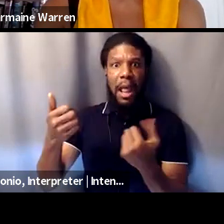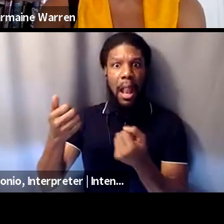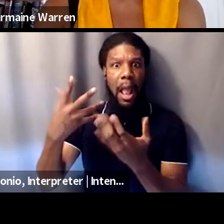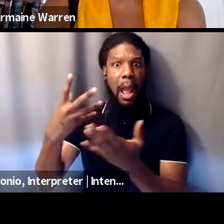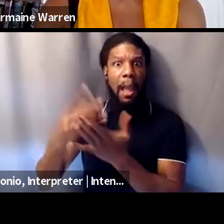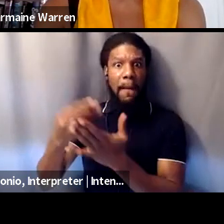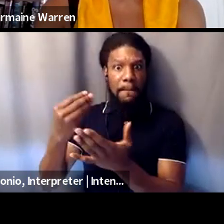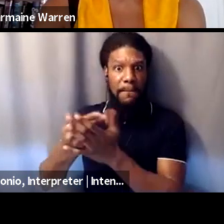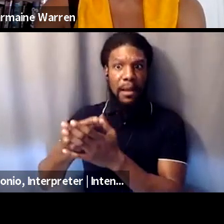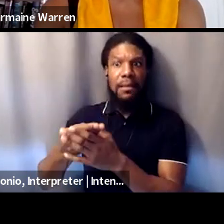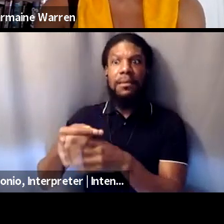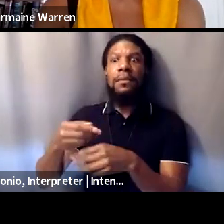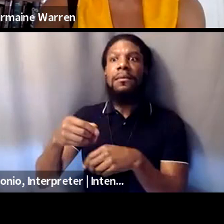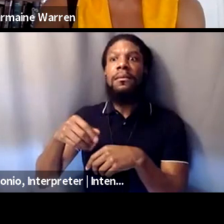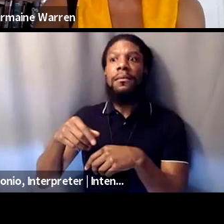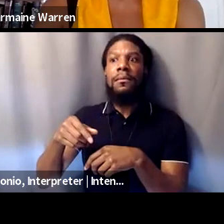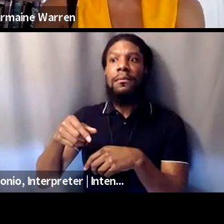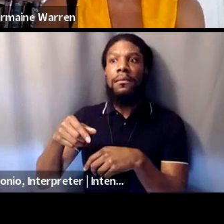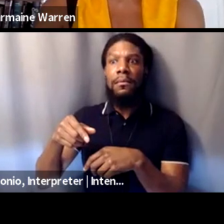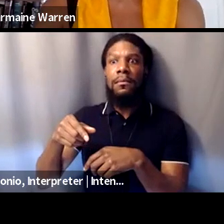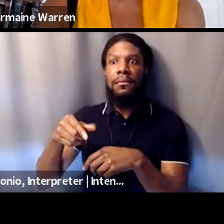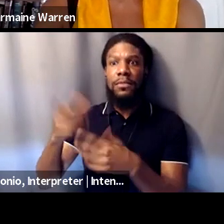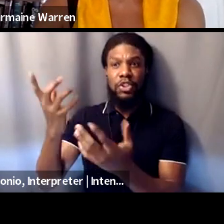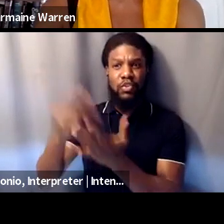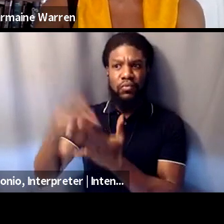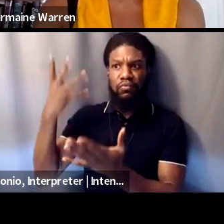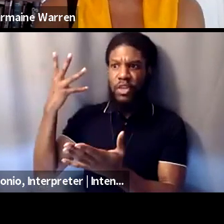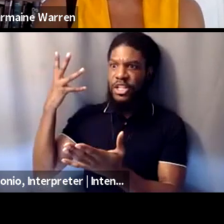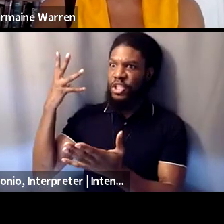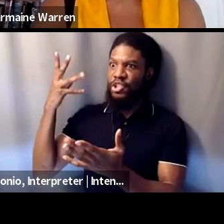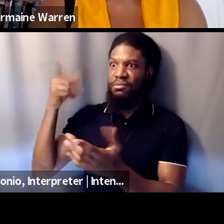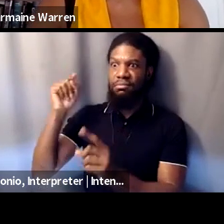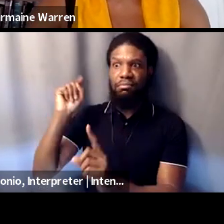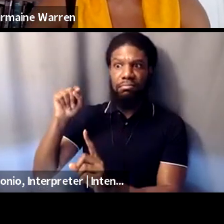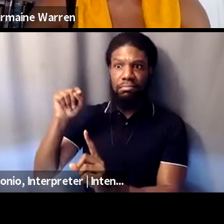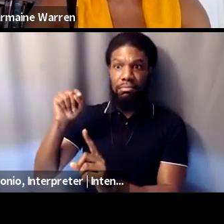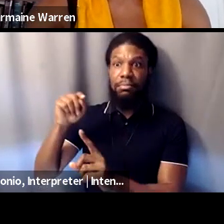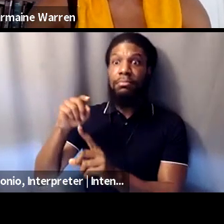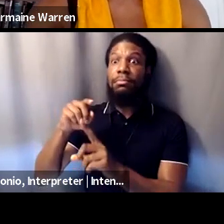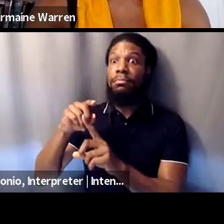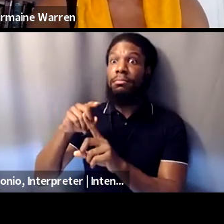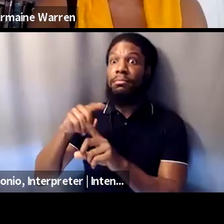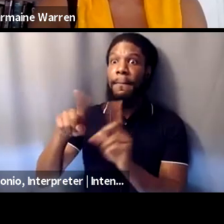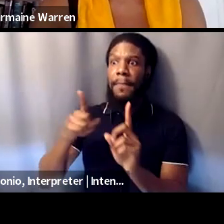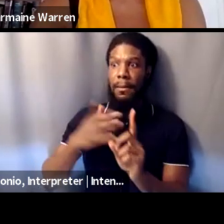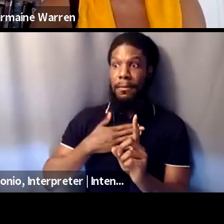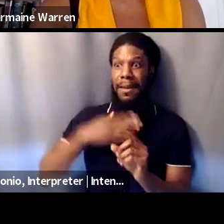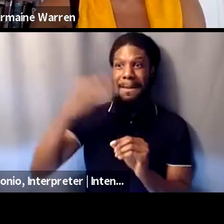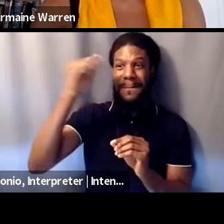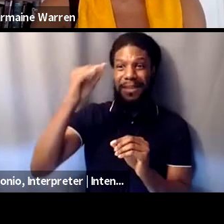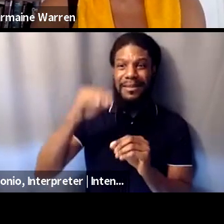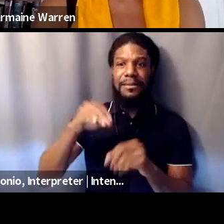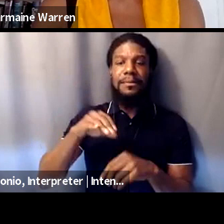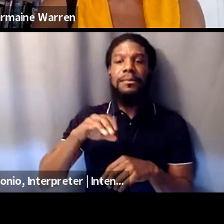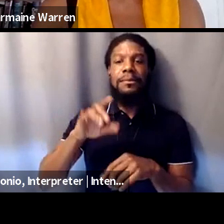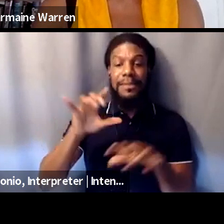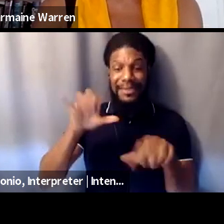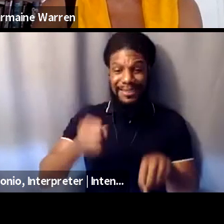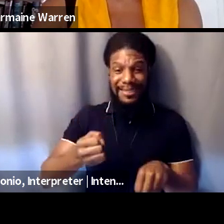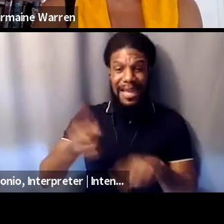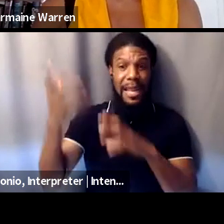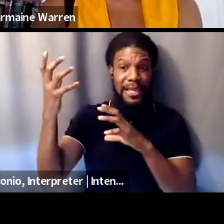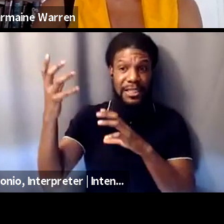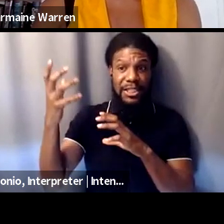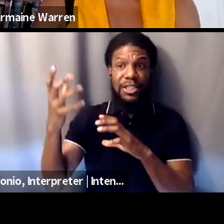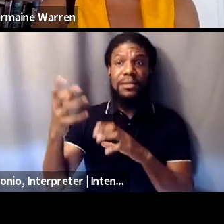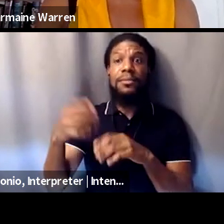they can say it differently, but my opinion of what their decolonization meant is that the very few pieces, like